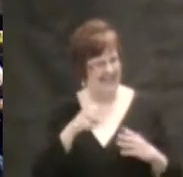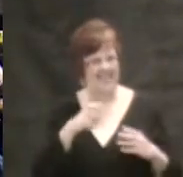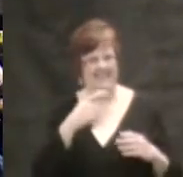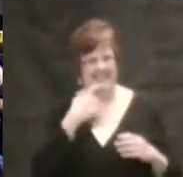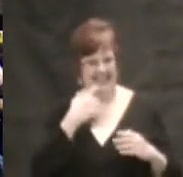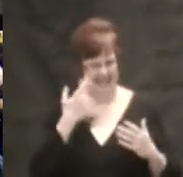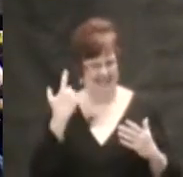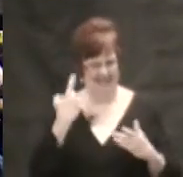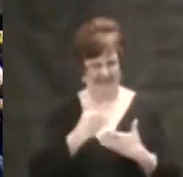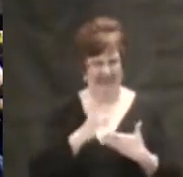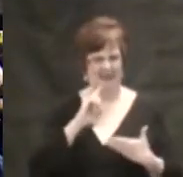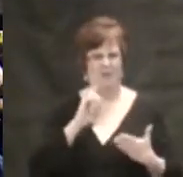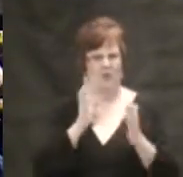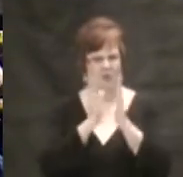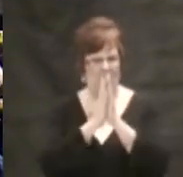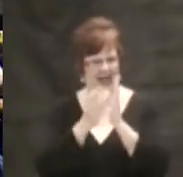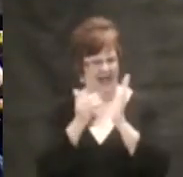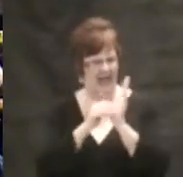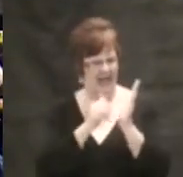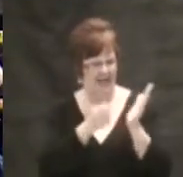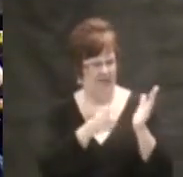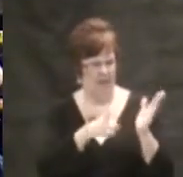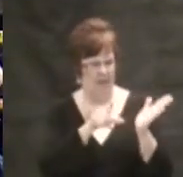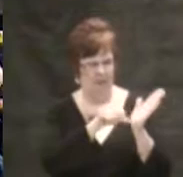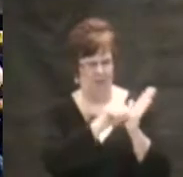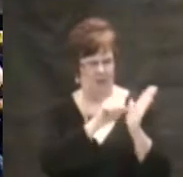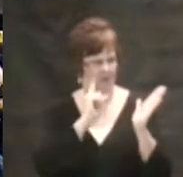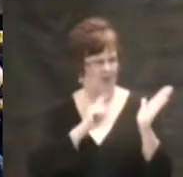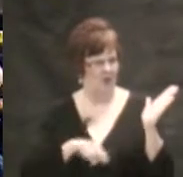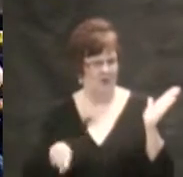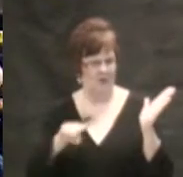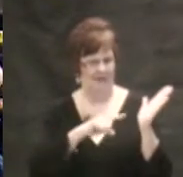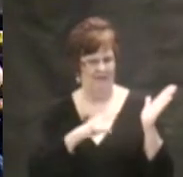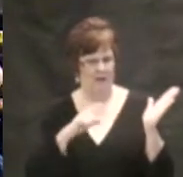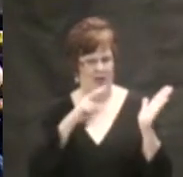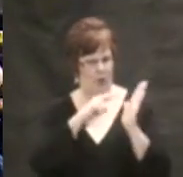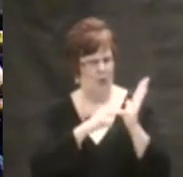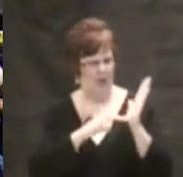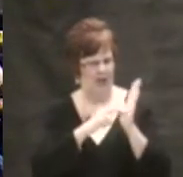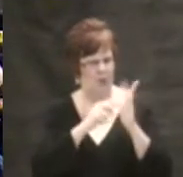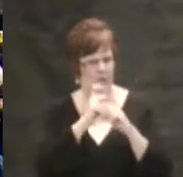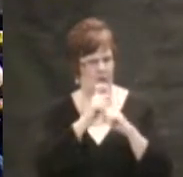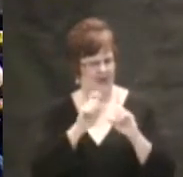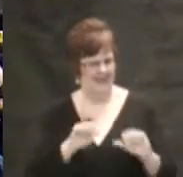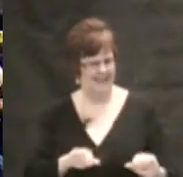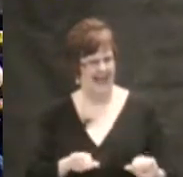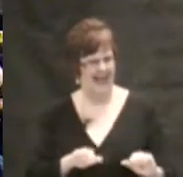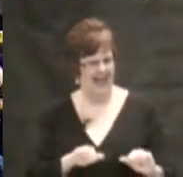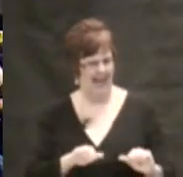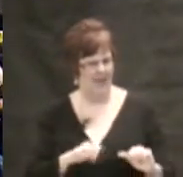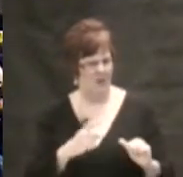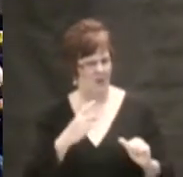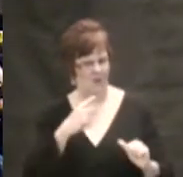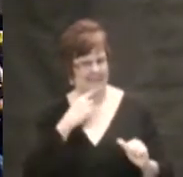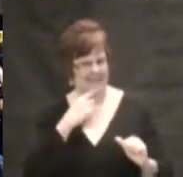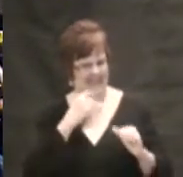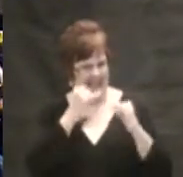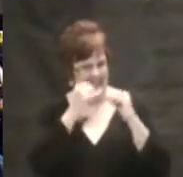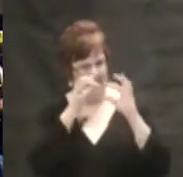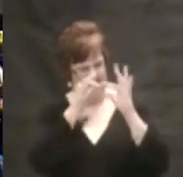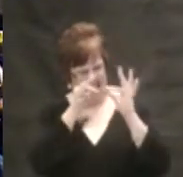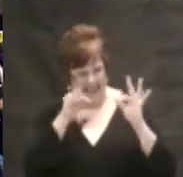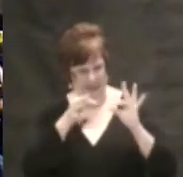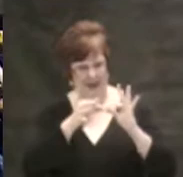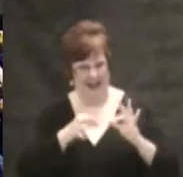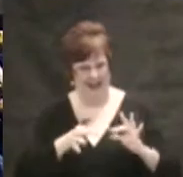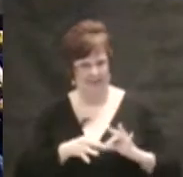pray it again this week. I have a couple of printouts for those of you that are reading words, and we'll say it line by line. So